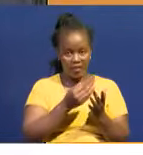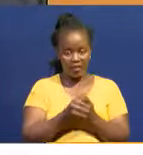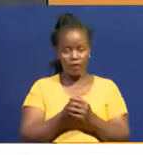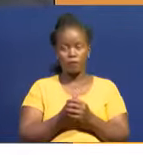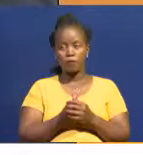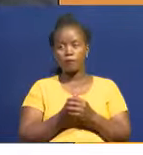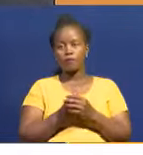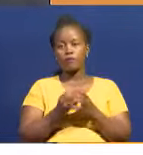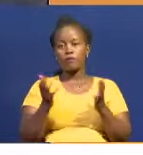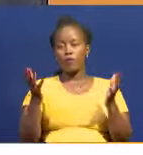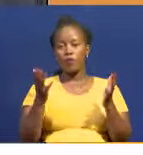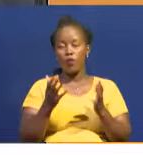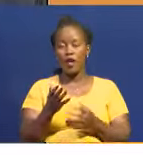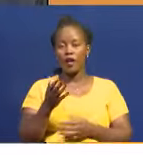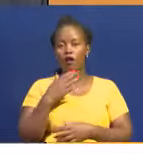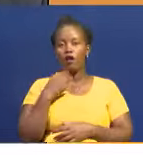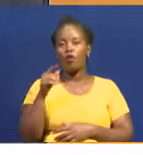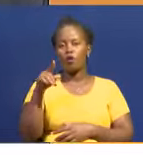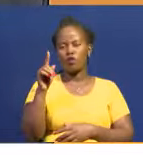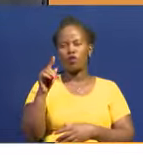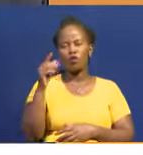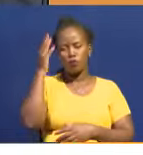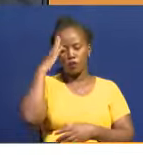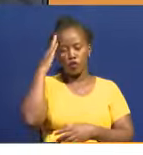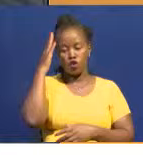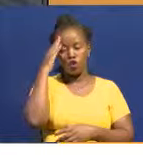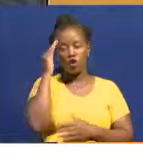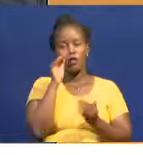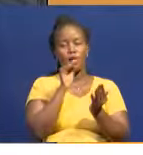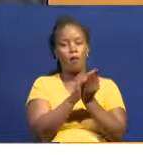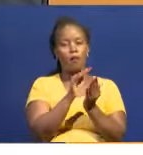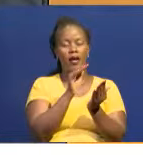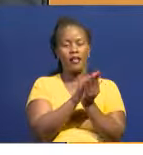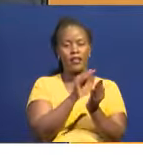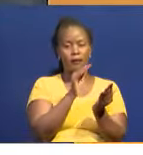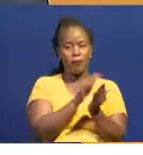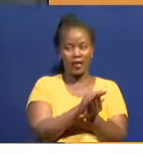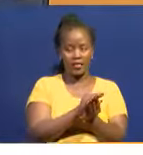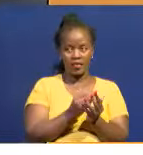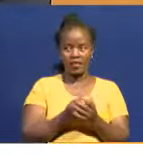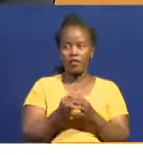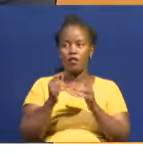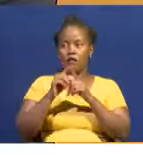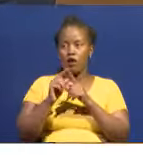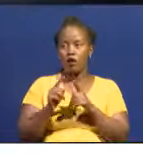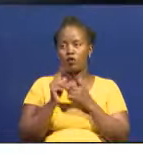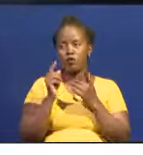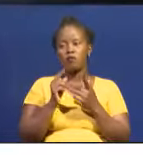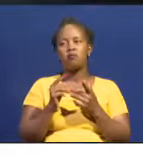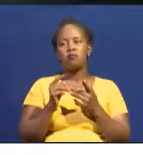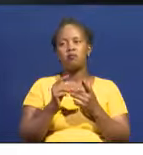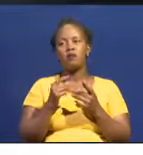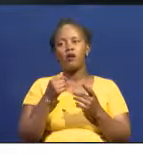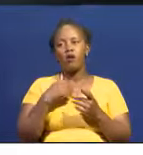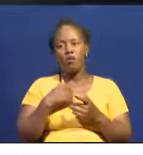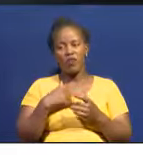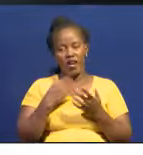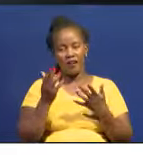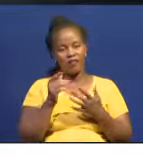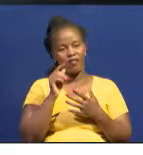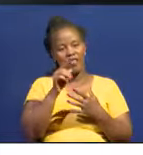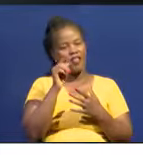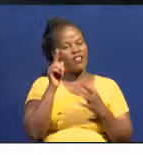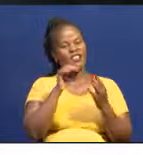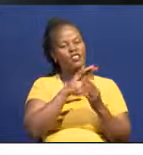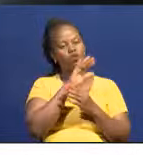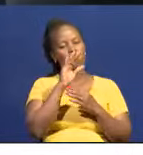you now to start being known by the bank, to start building relationships. So you're reintroducing this to the banks? Yeah, okay. And that was the whole